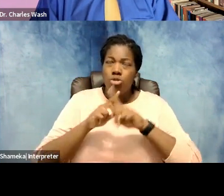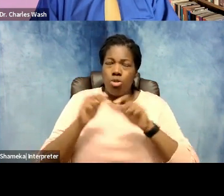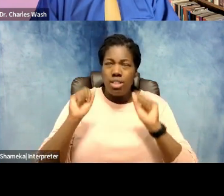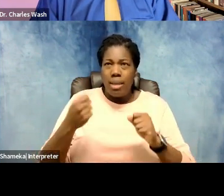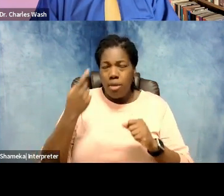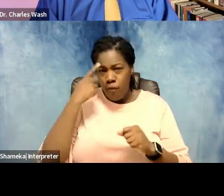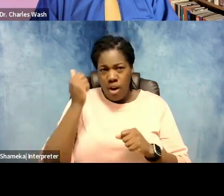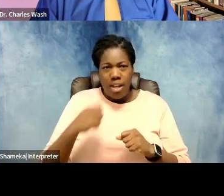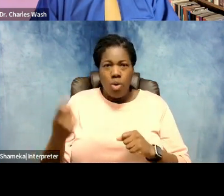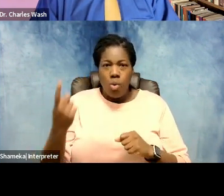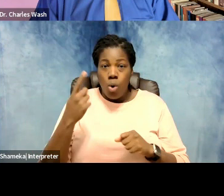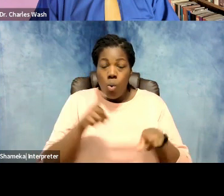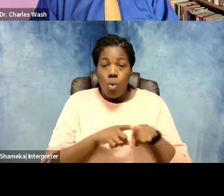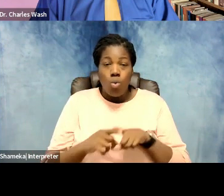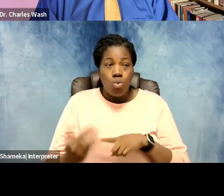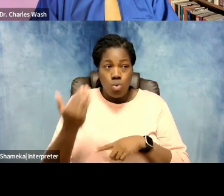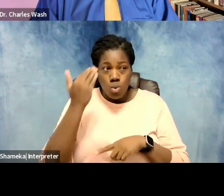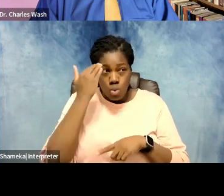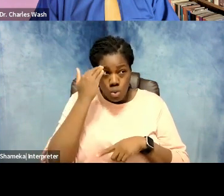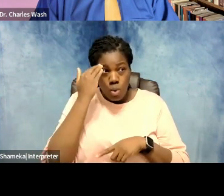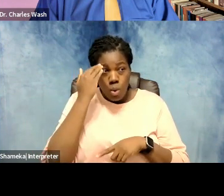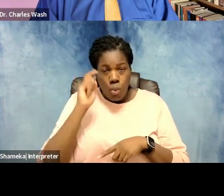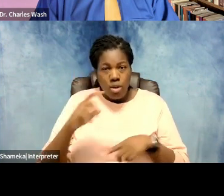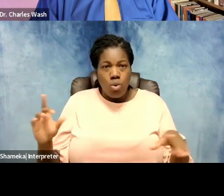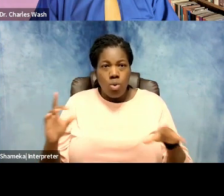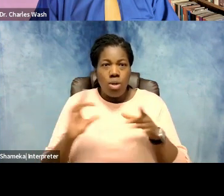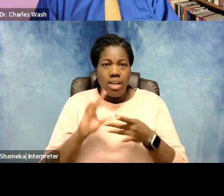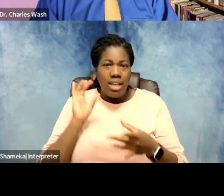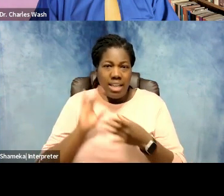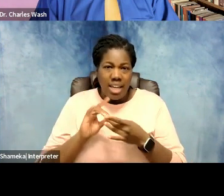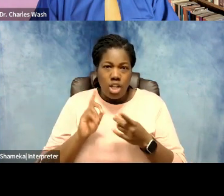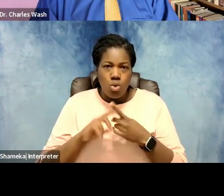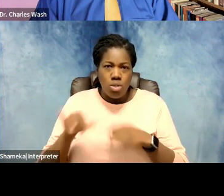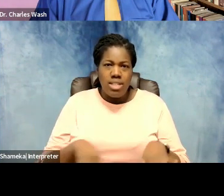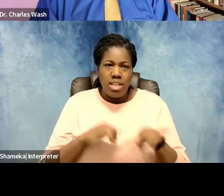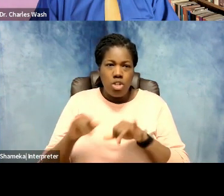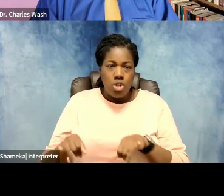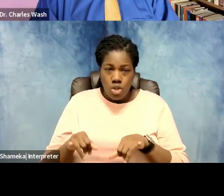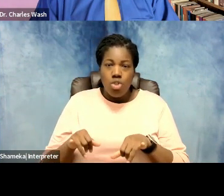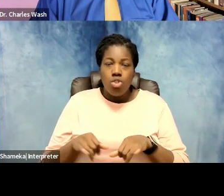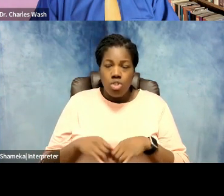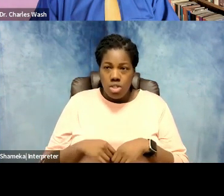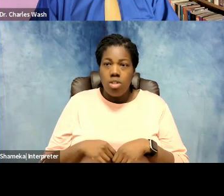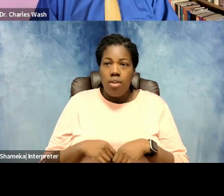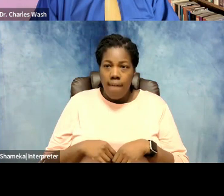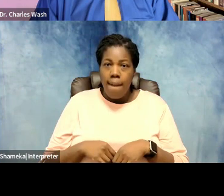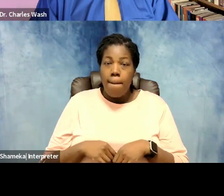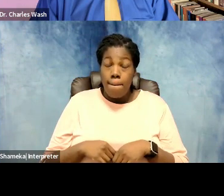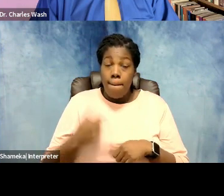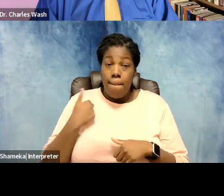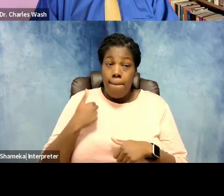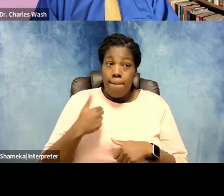anyone. And then we also knew that it needed to connect to standards, right? Reflecting on the fact that we